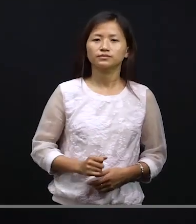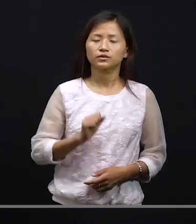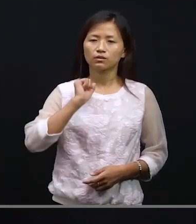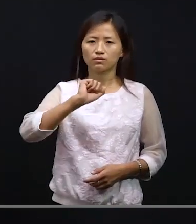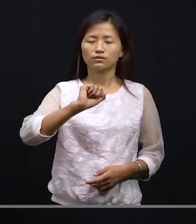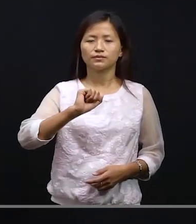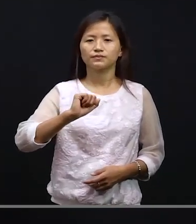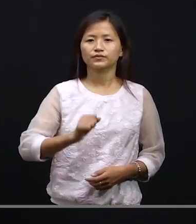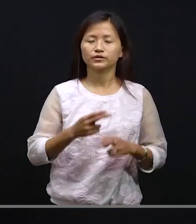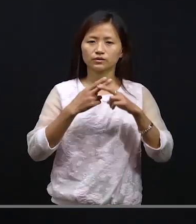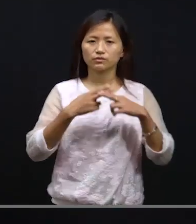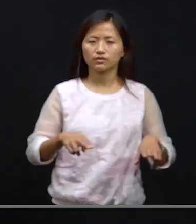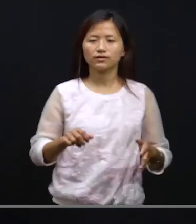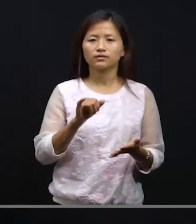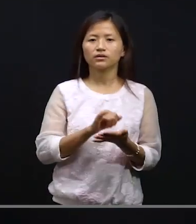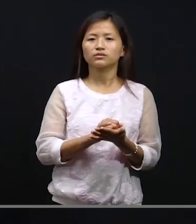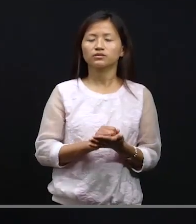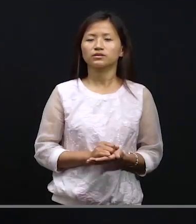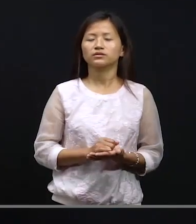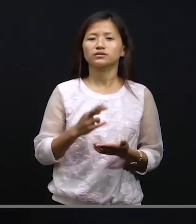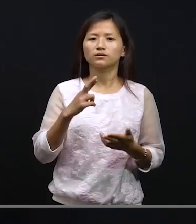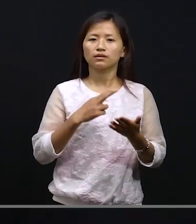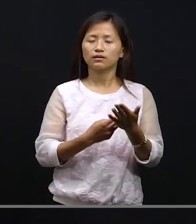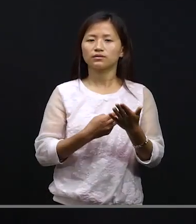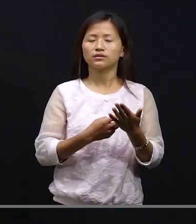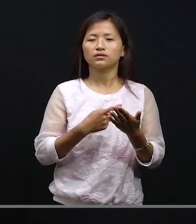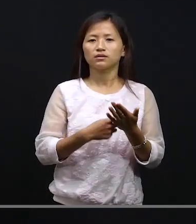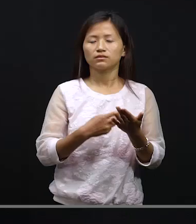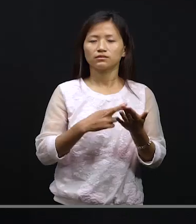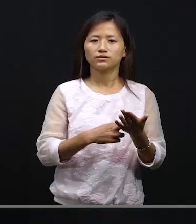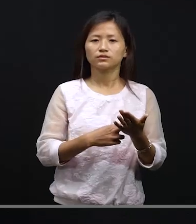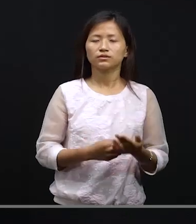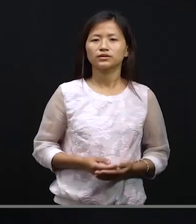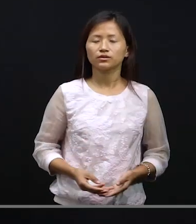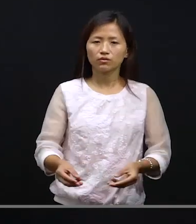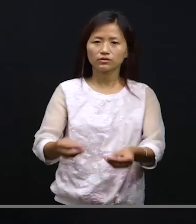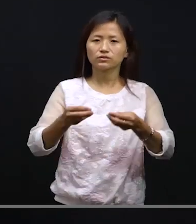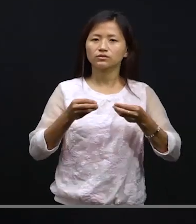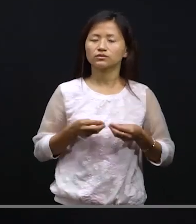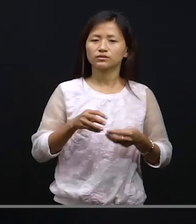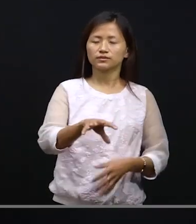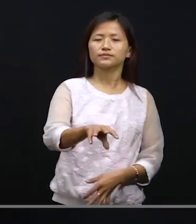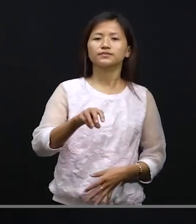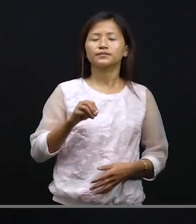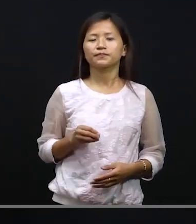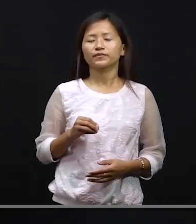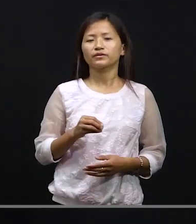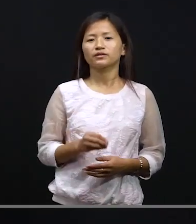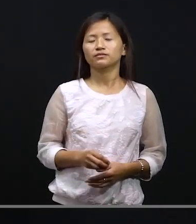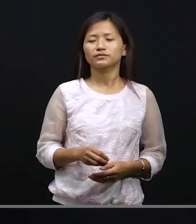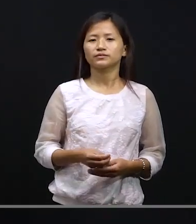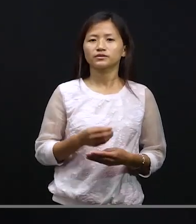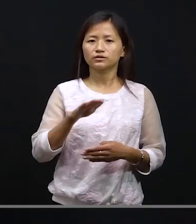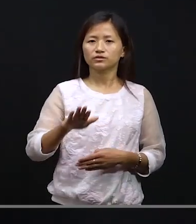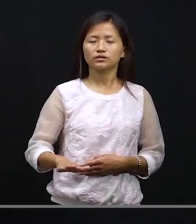his freedom. That was the reason why he accepted the offer of the child for nothing.